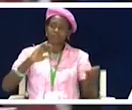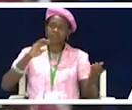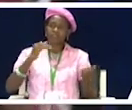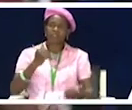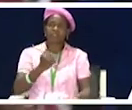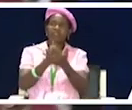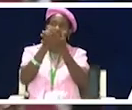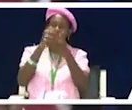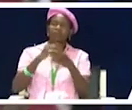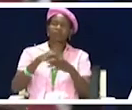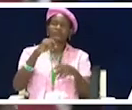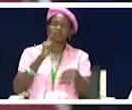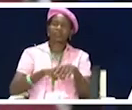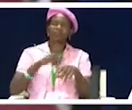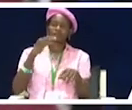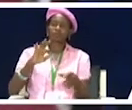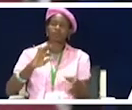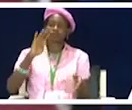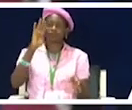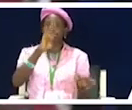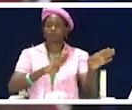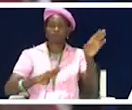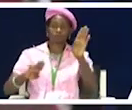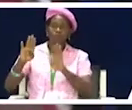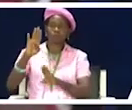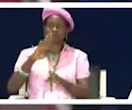of trouble.